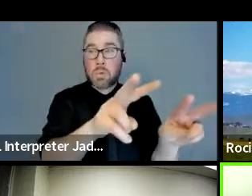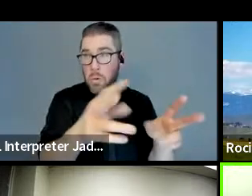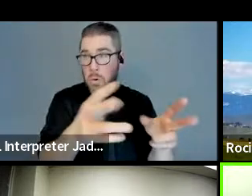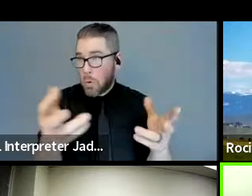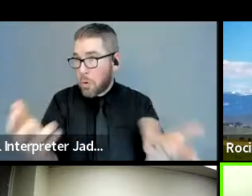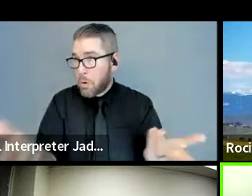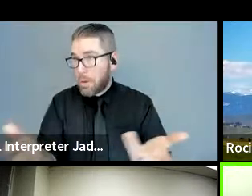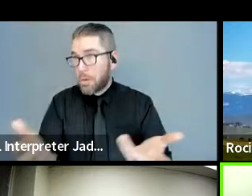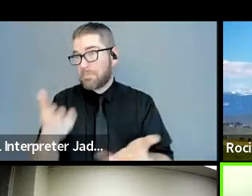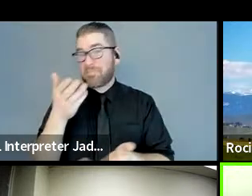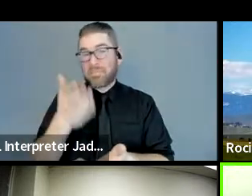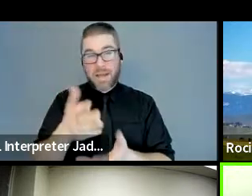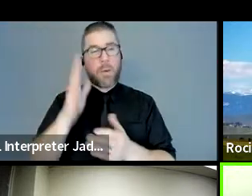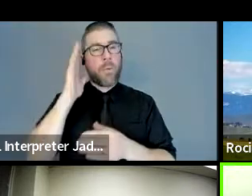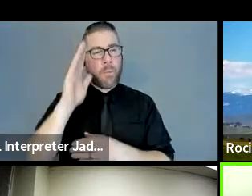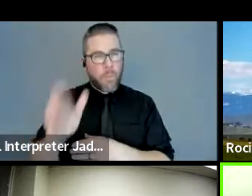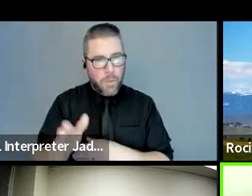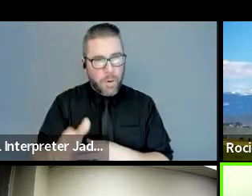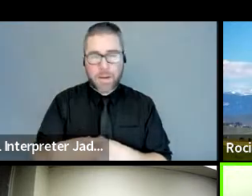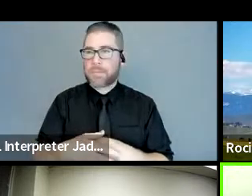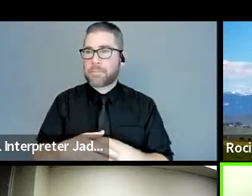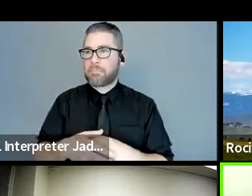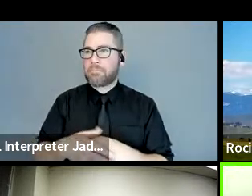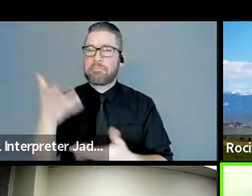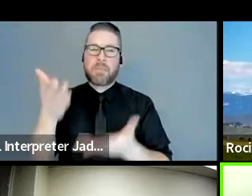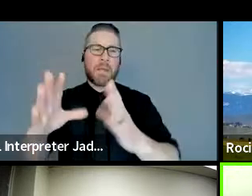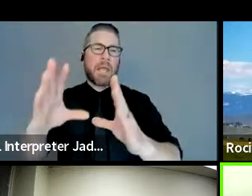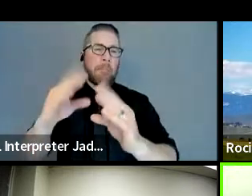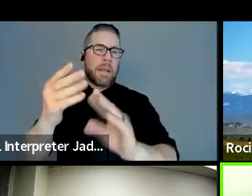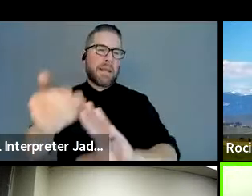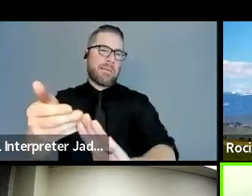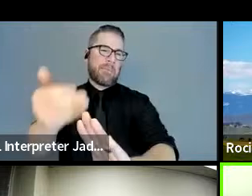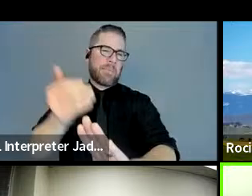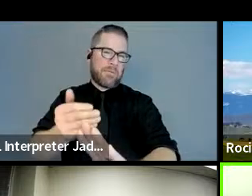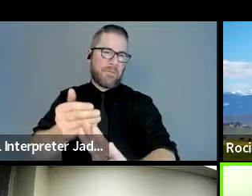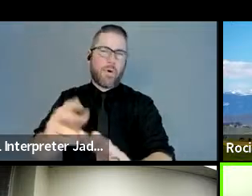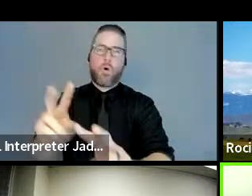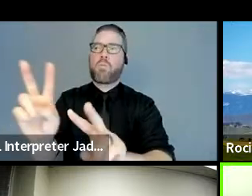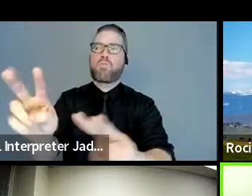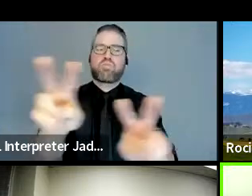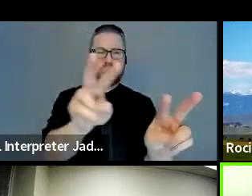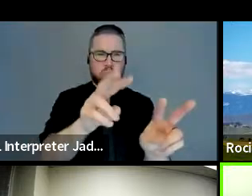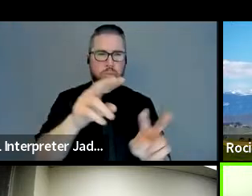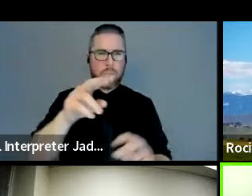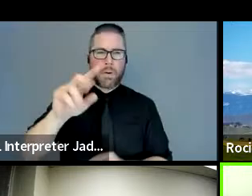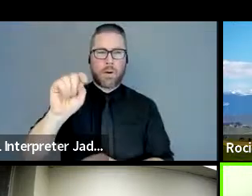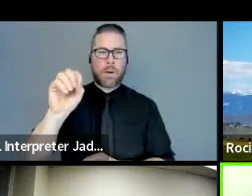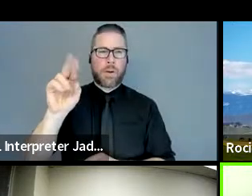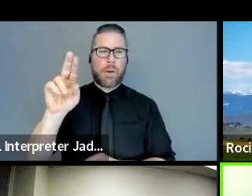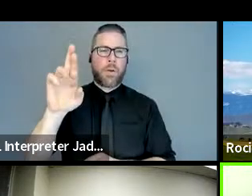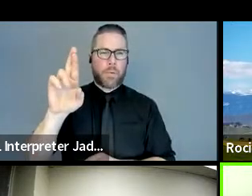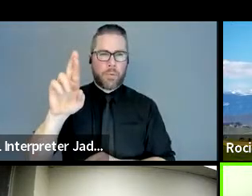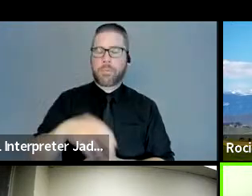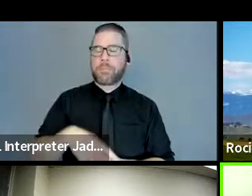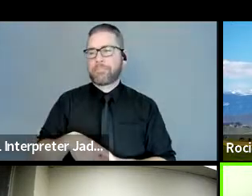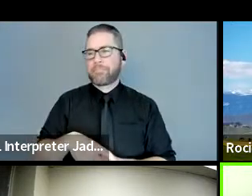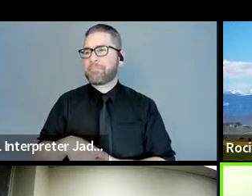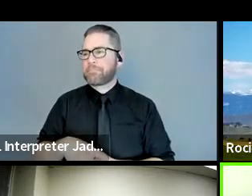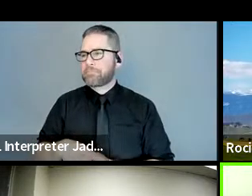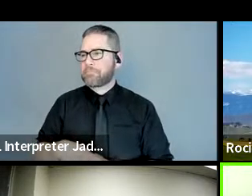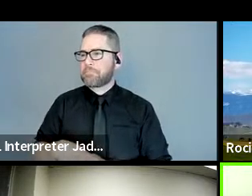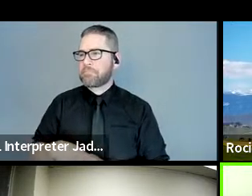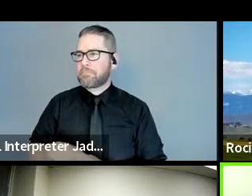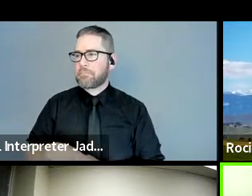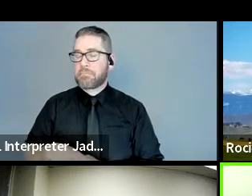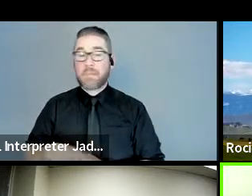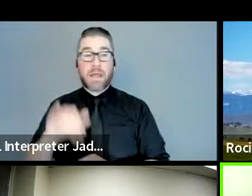at the Port of Stockton as well. So maybe I'll just tee that up and we'll definitely share information with folks, as we get close to the